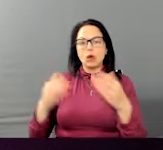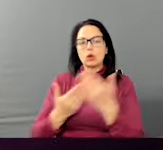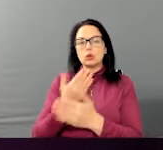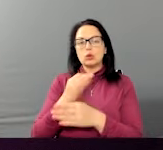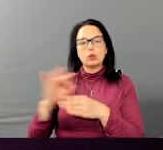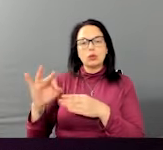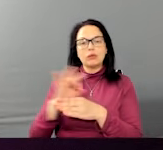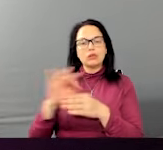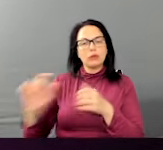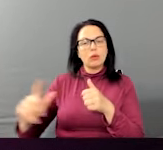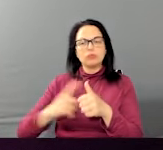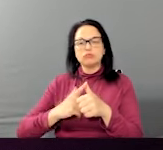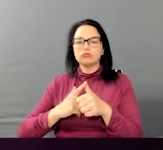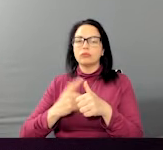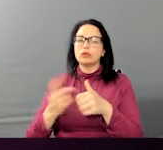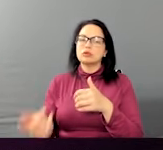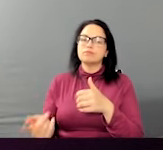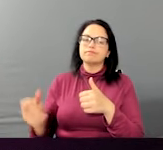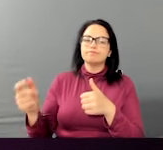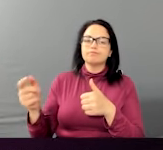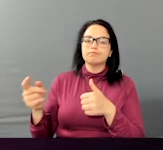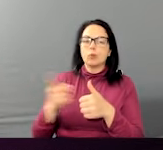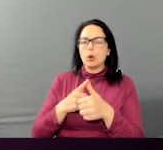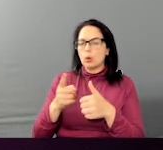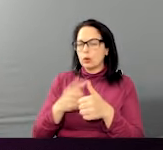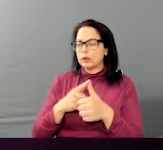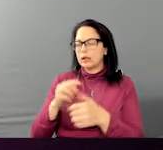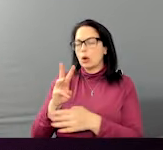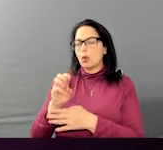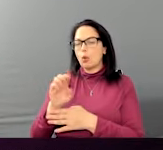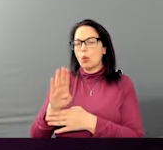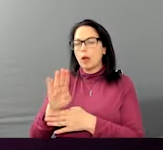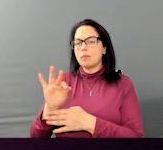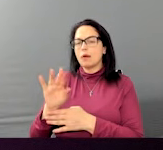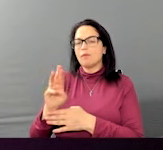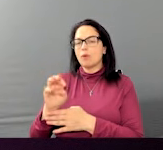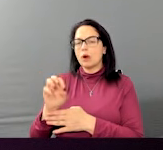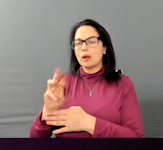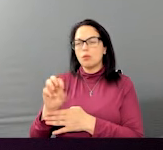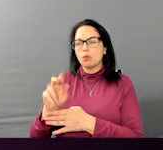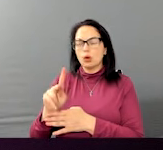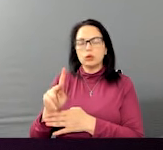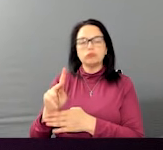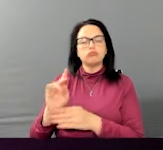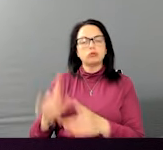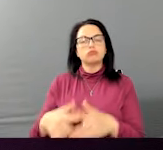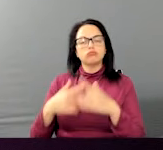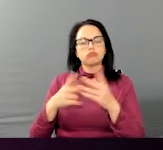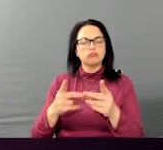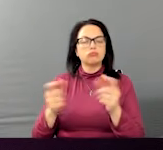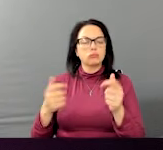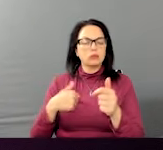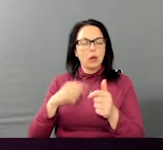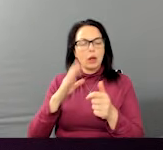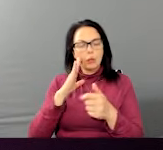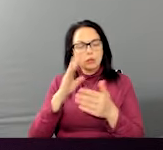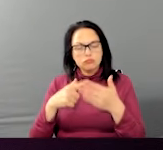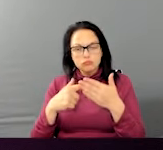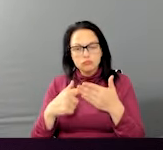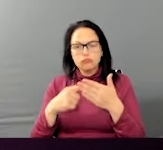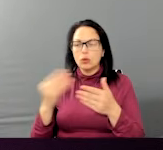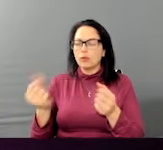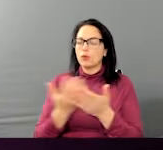first priority of a web framework, and that is to get started really quickly. So I'm going to talk about a couple things with